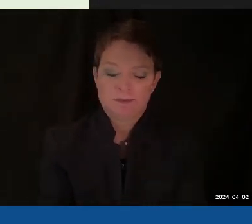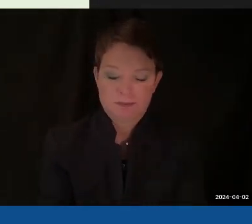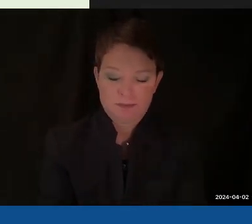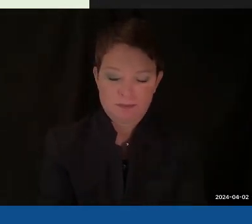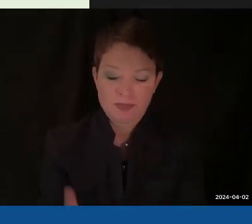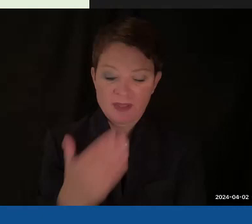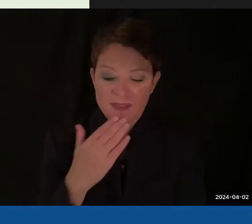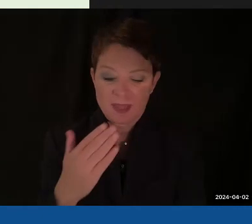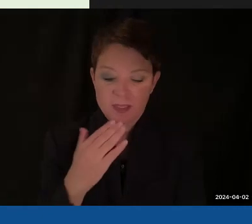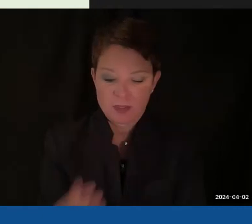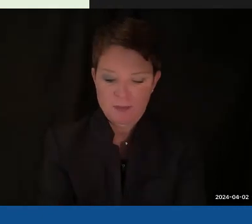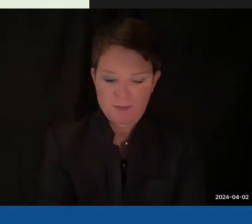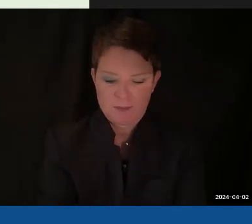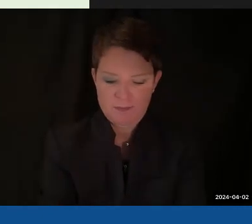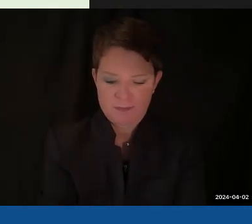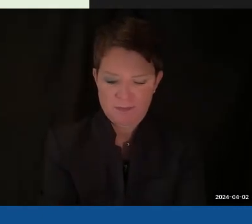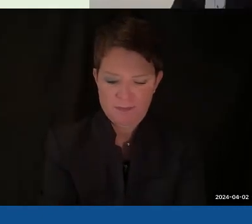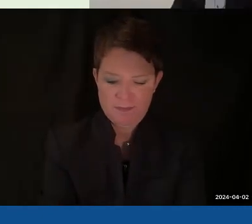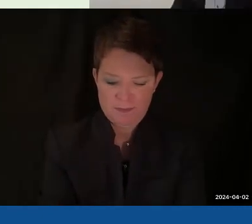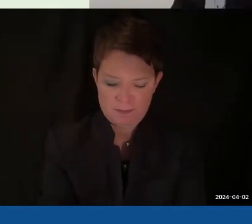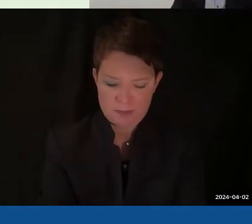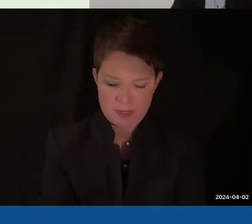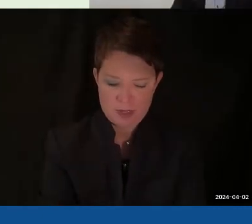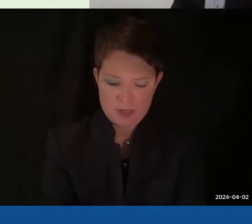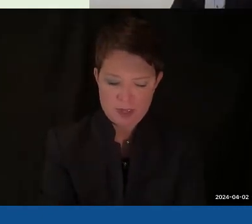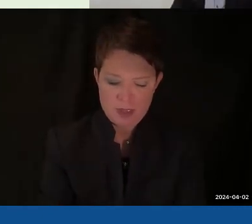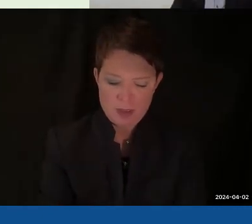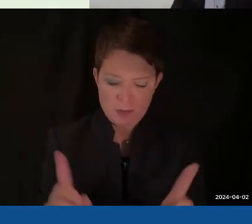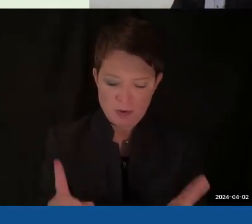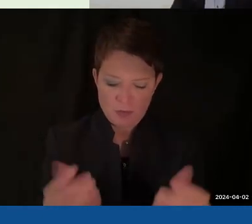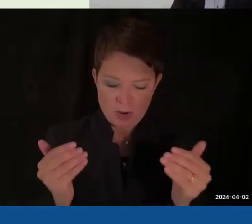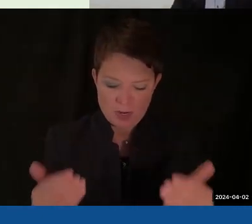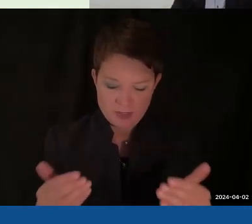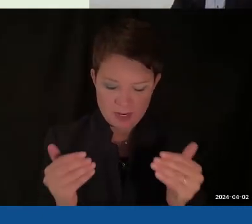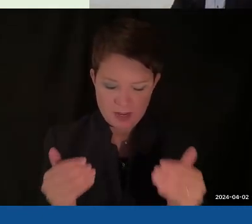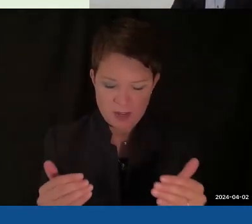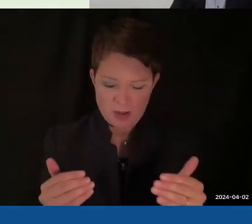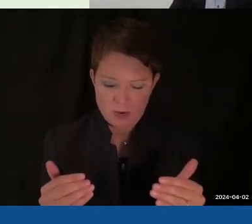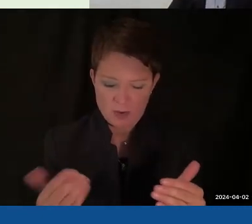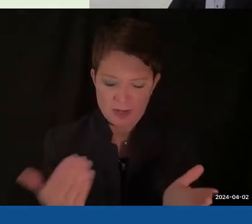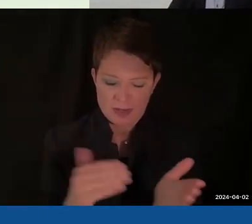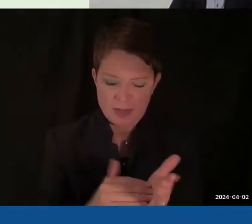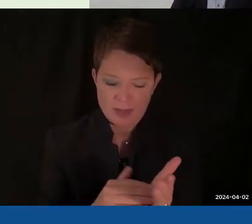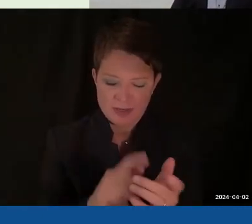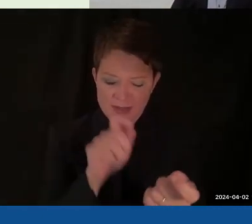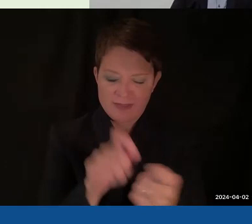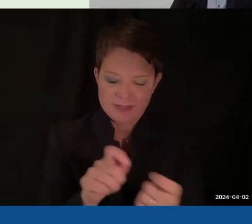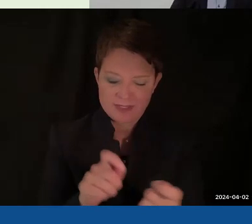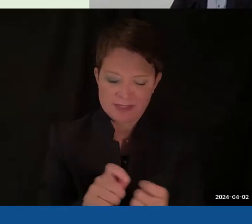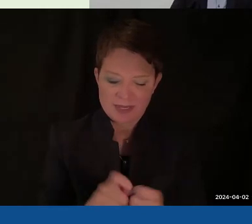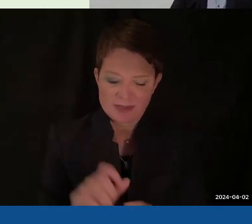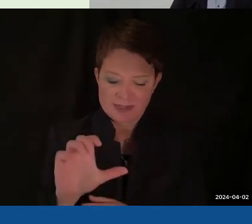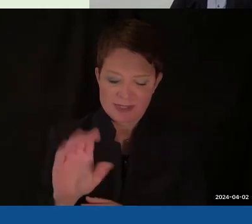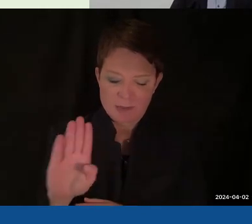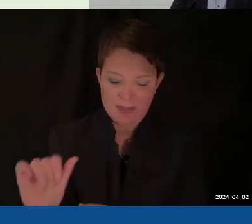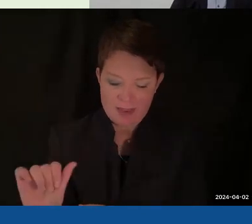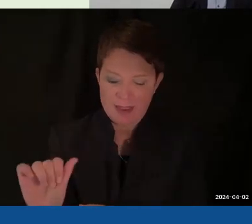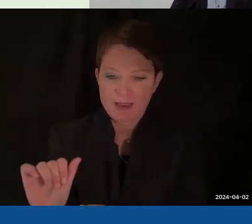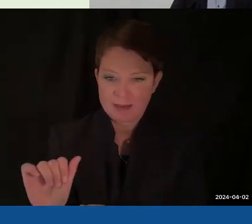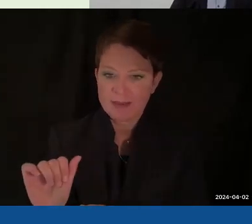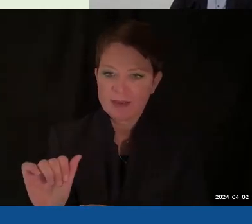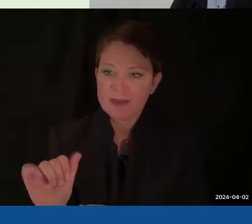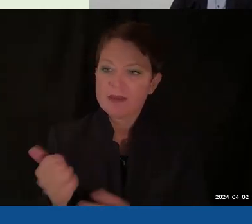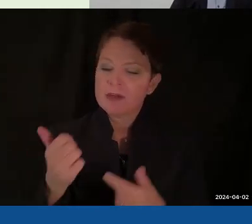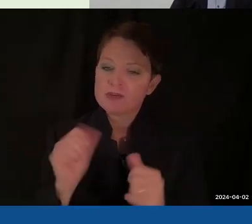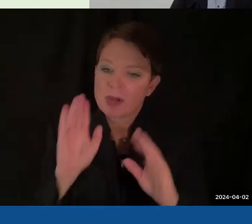Thanks, Emery. There's a couple I can take here. One was again about the details of the CBA. So trying to